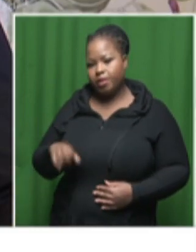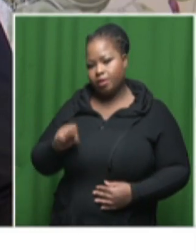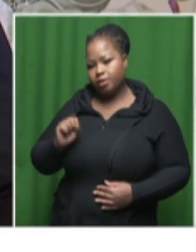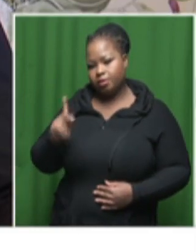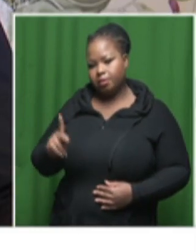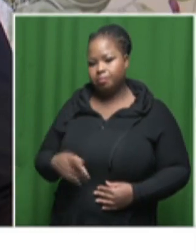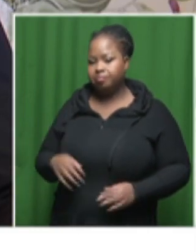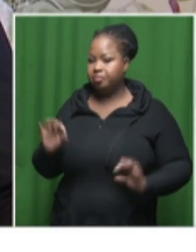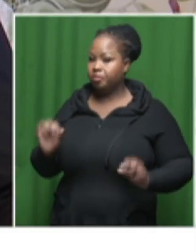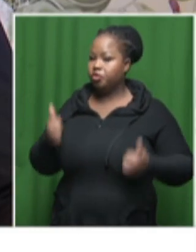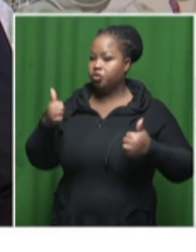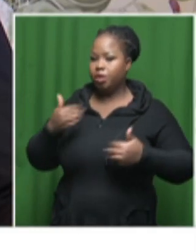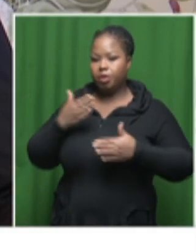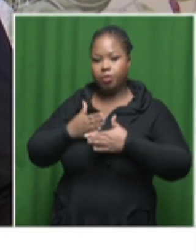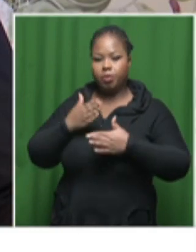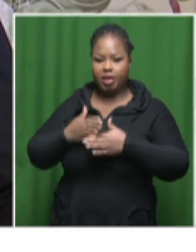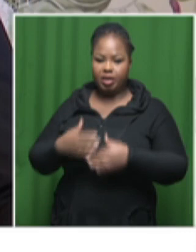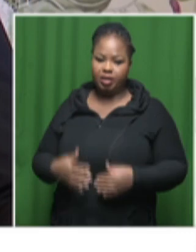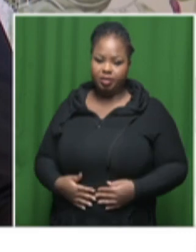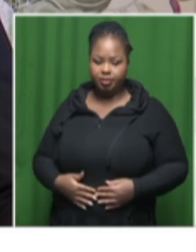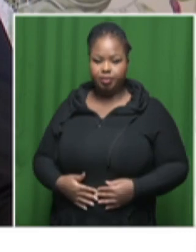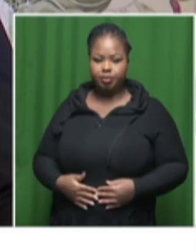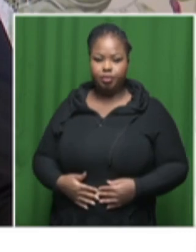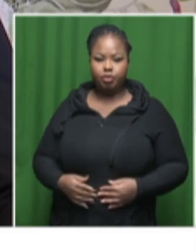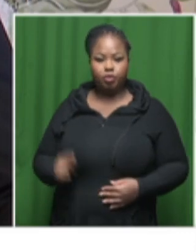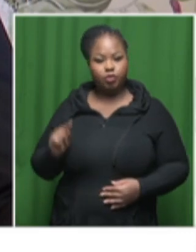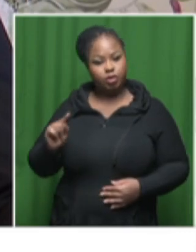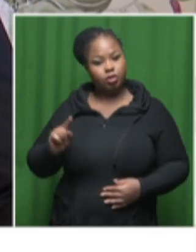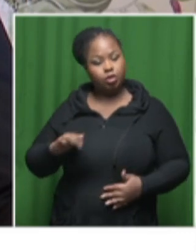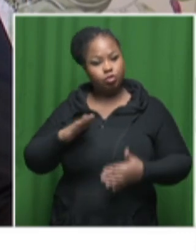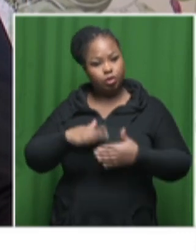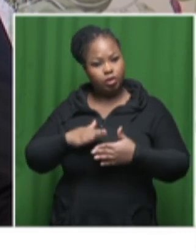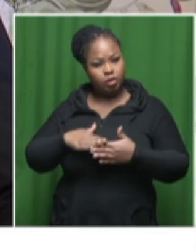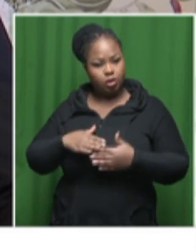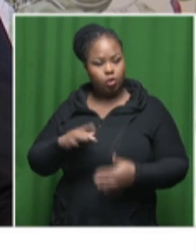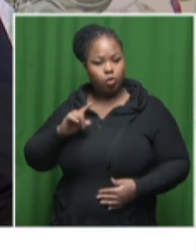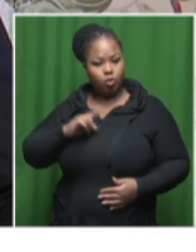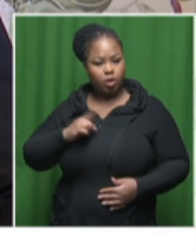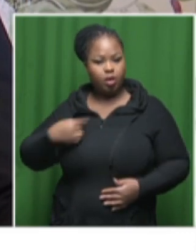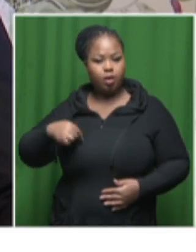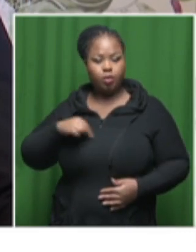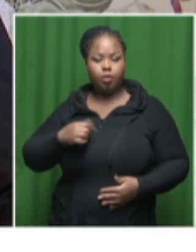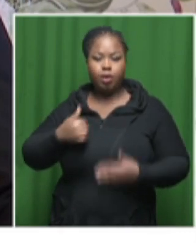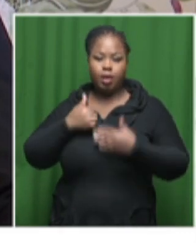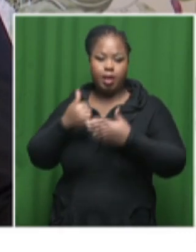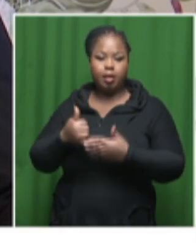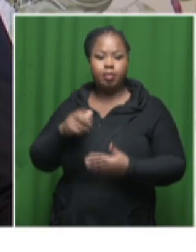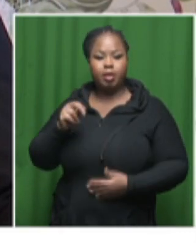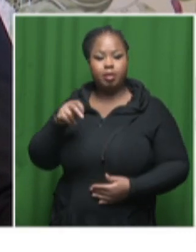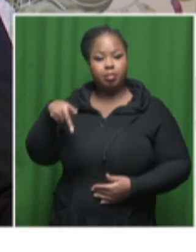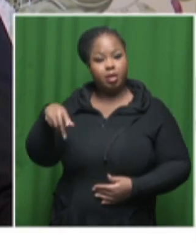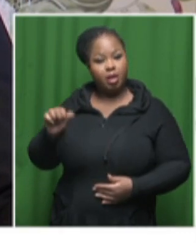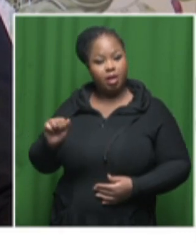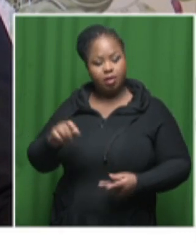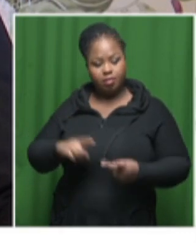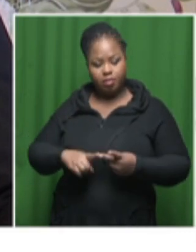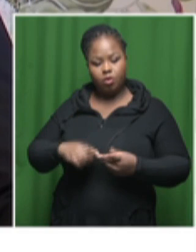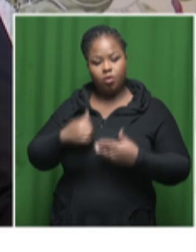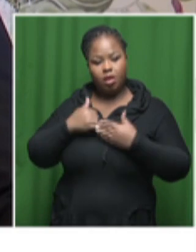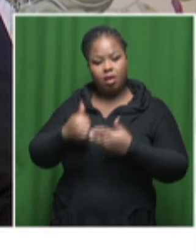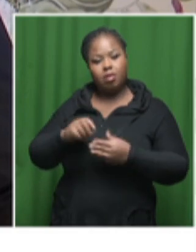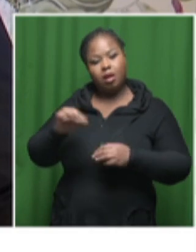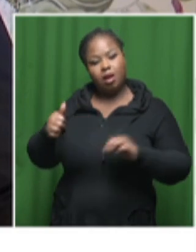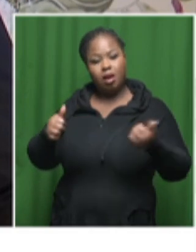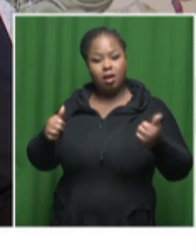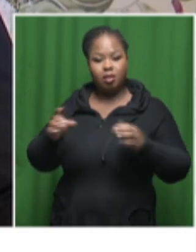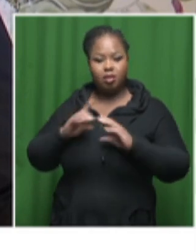is great work. And it is for that reason that we are helping the NPA, all the departments that converge here